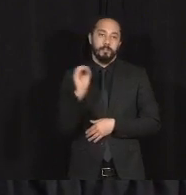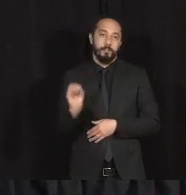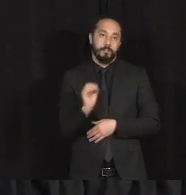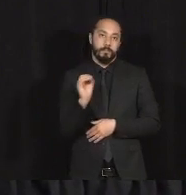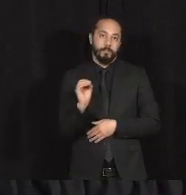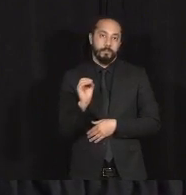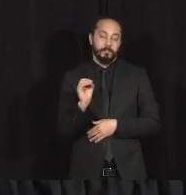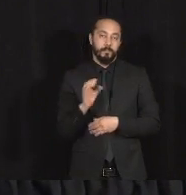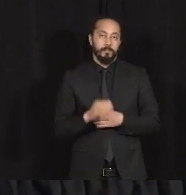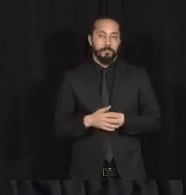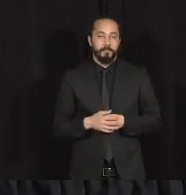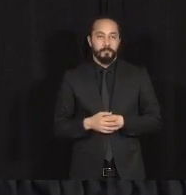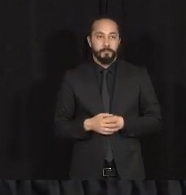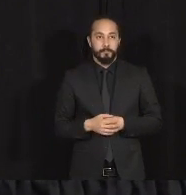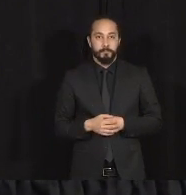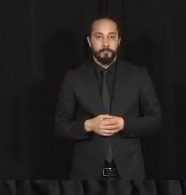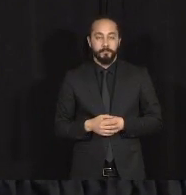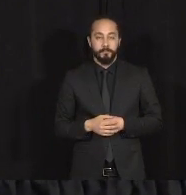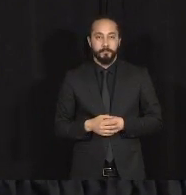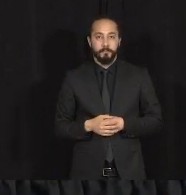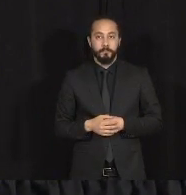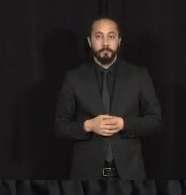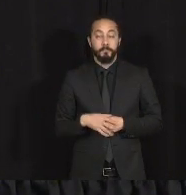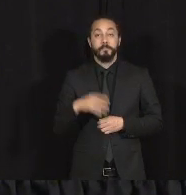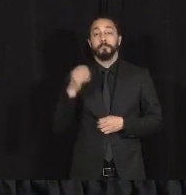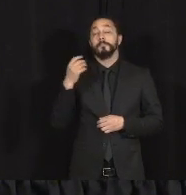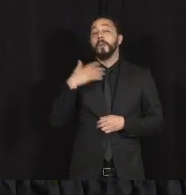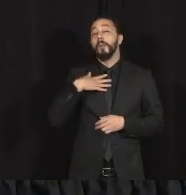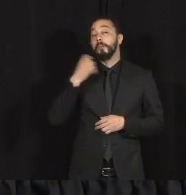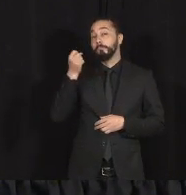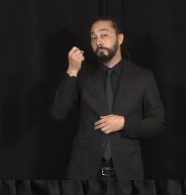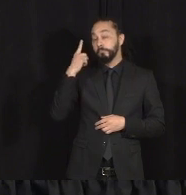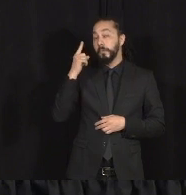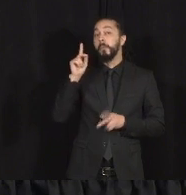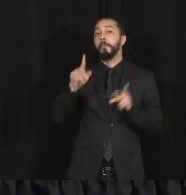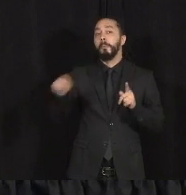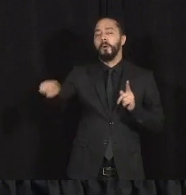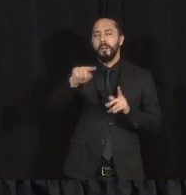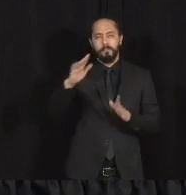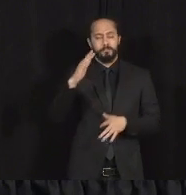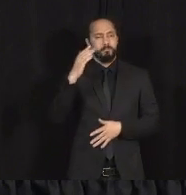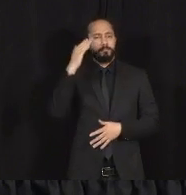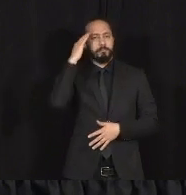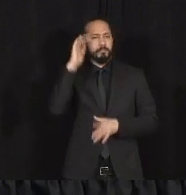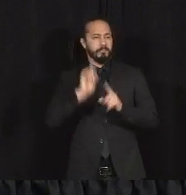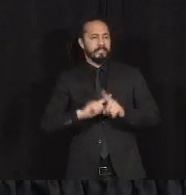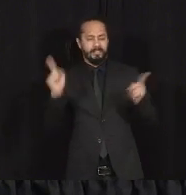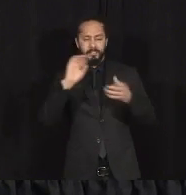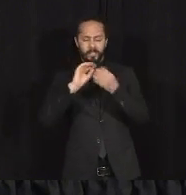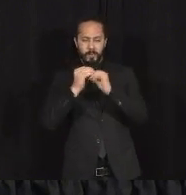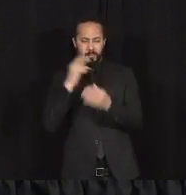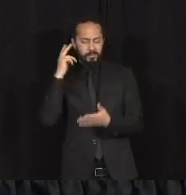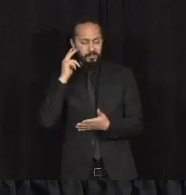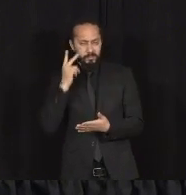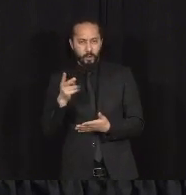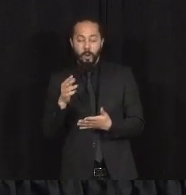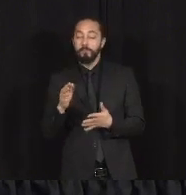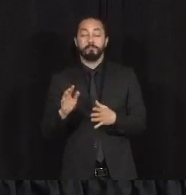people may see different figures from that, but those are the figures that have been